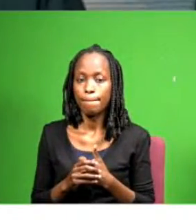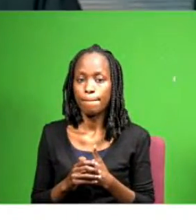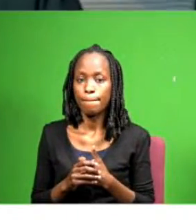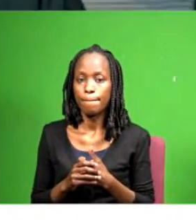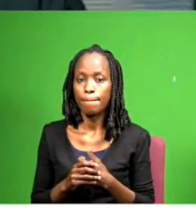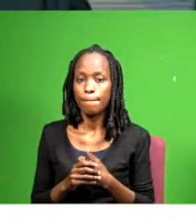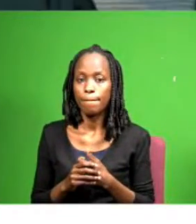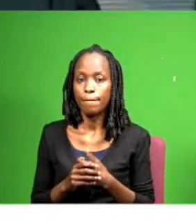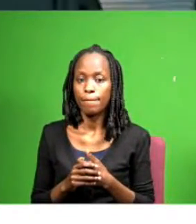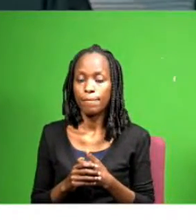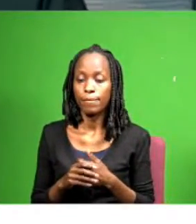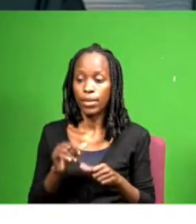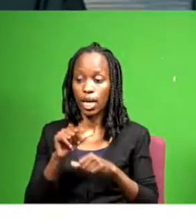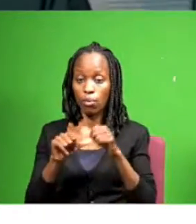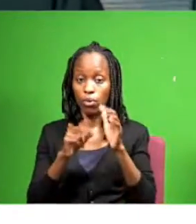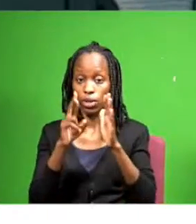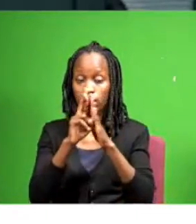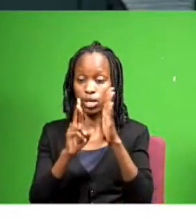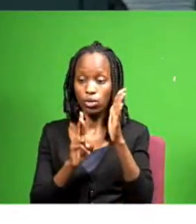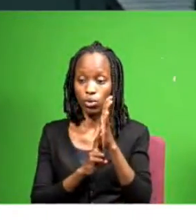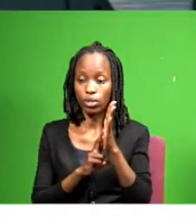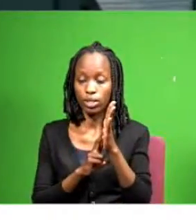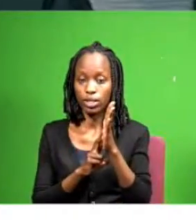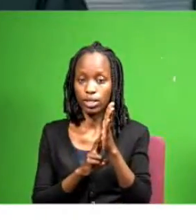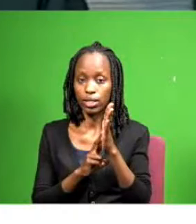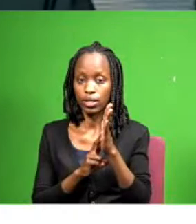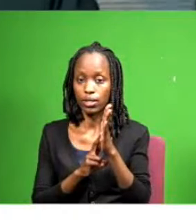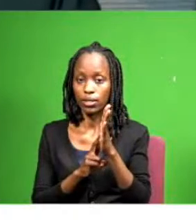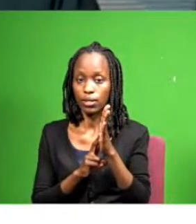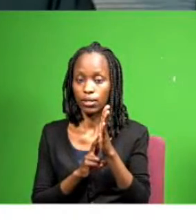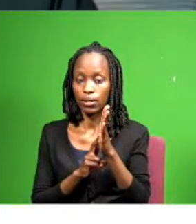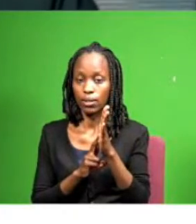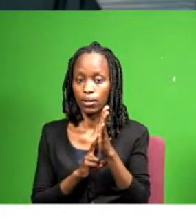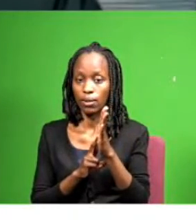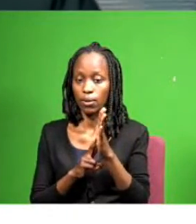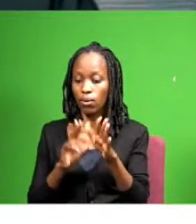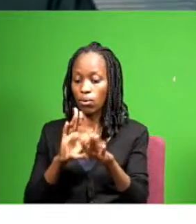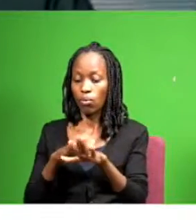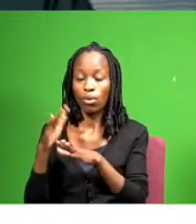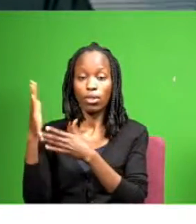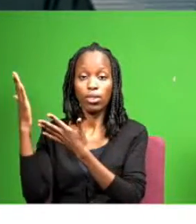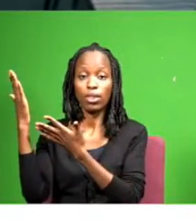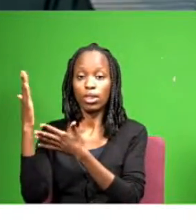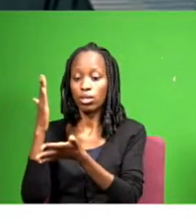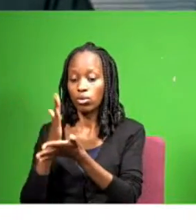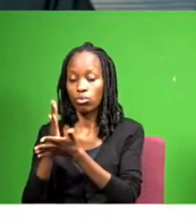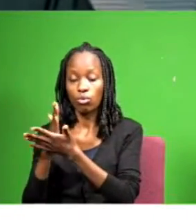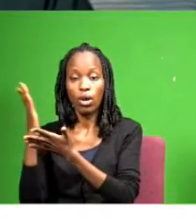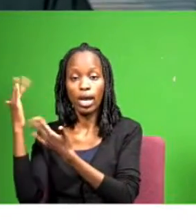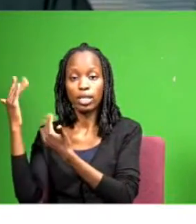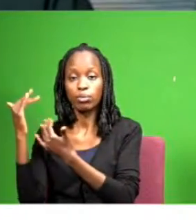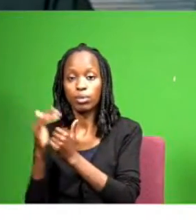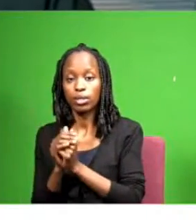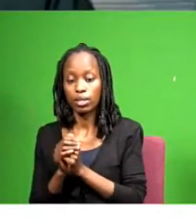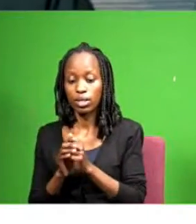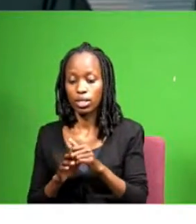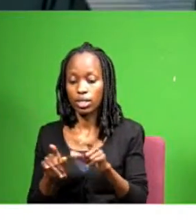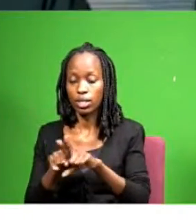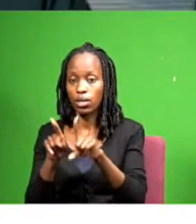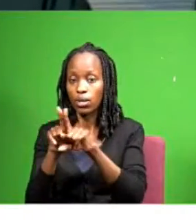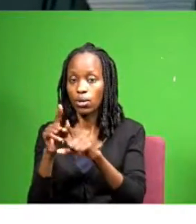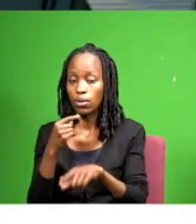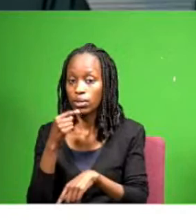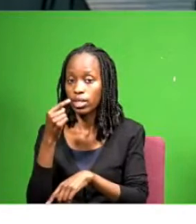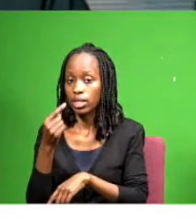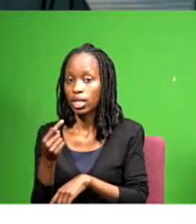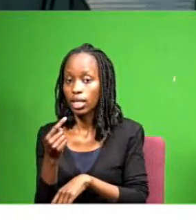briefly the principles on legitimate expectation as was held